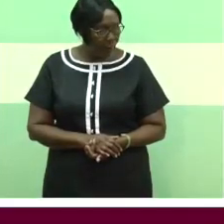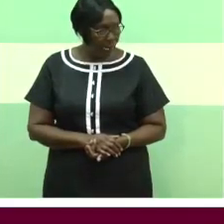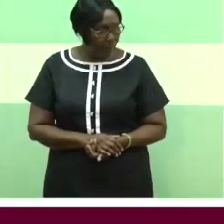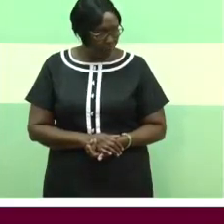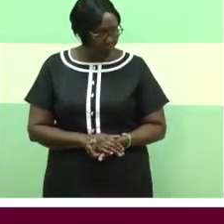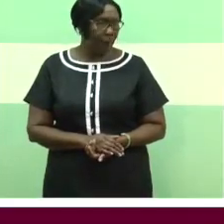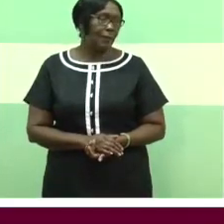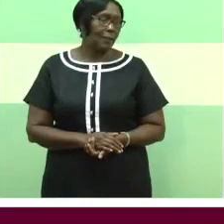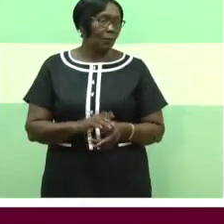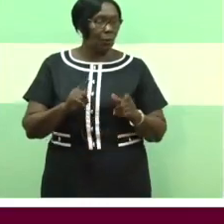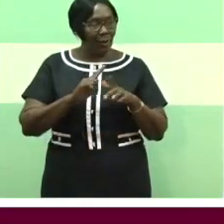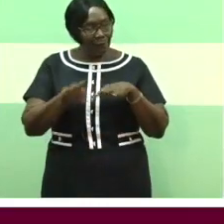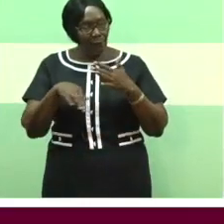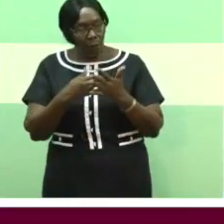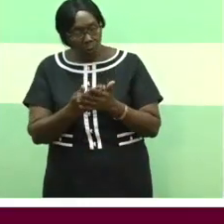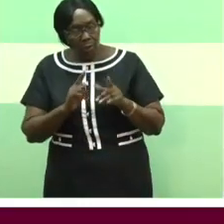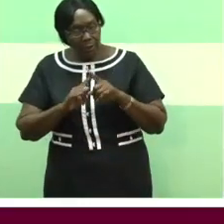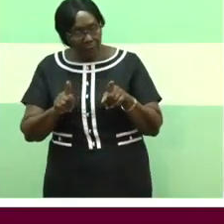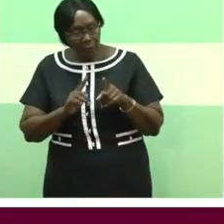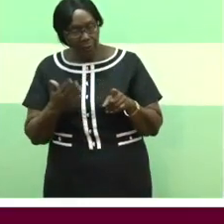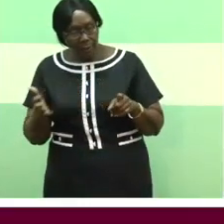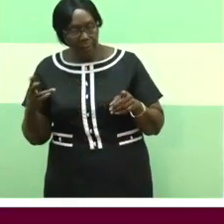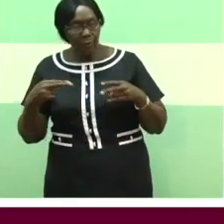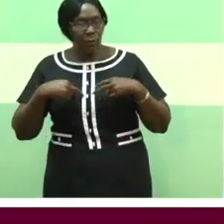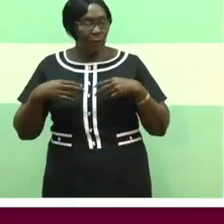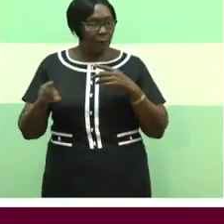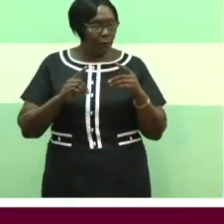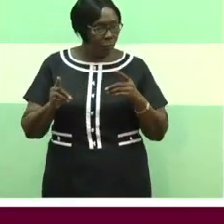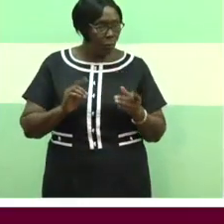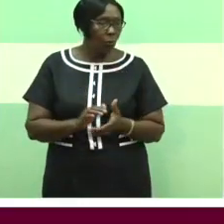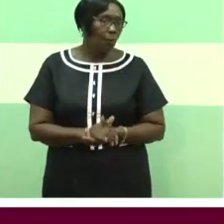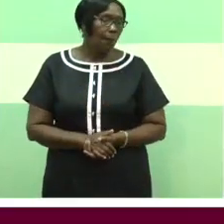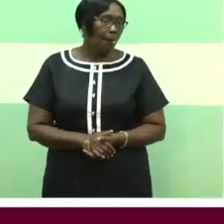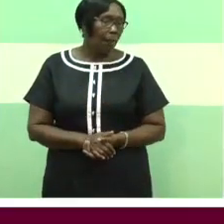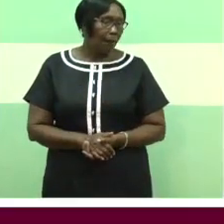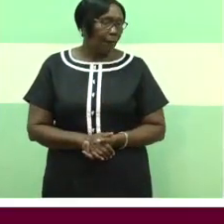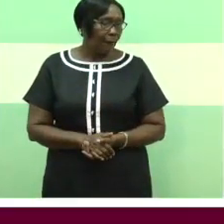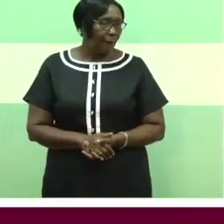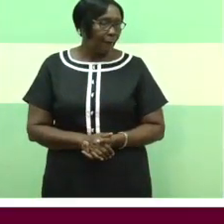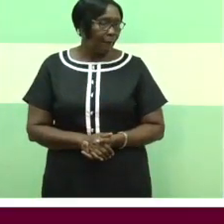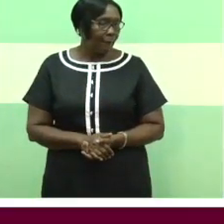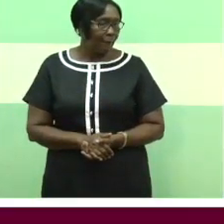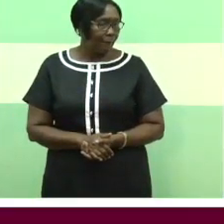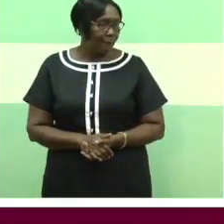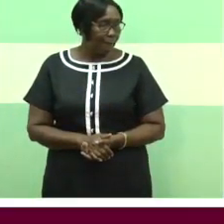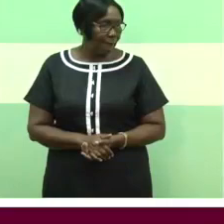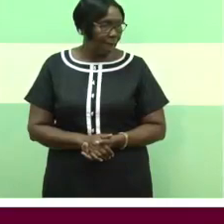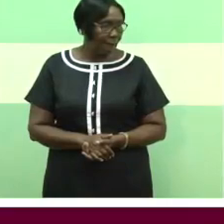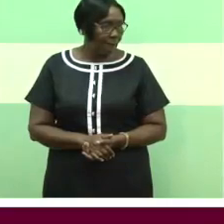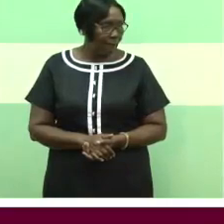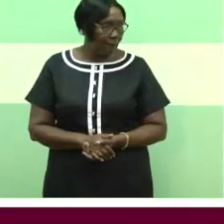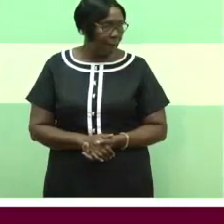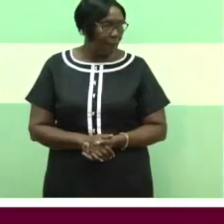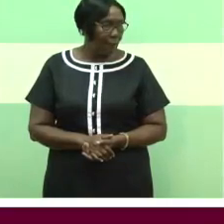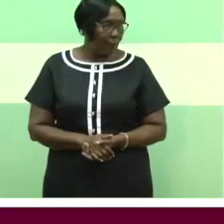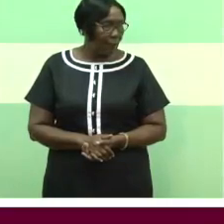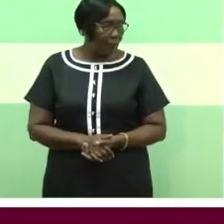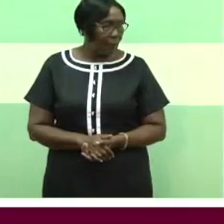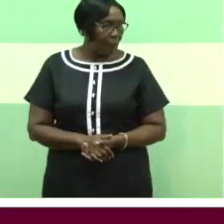and the word breakfast. We also have table